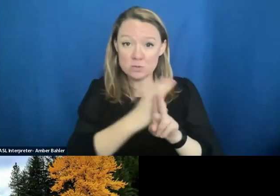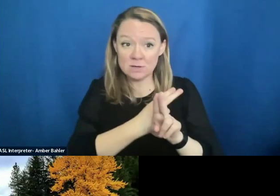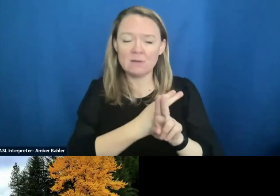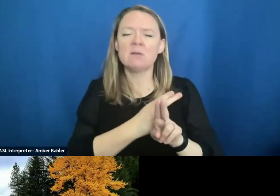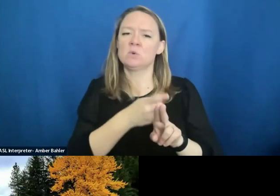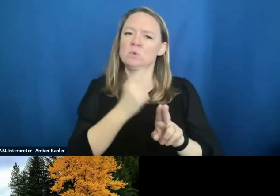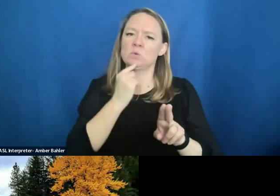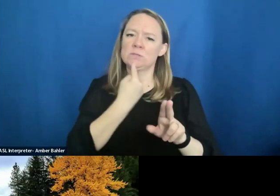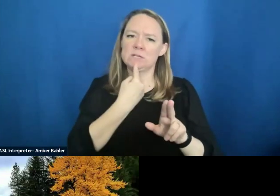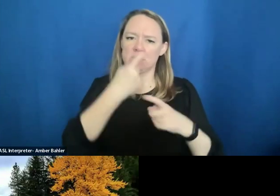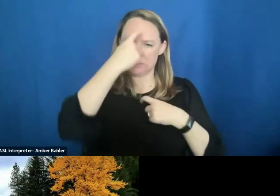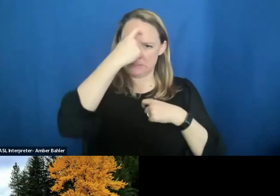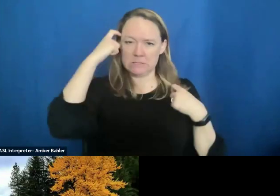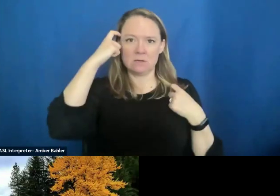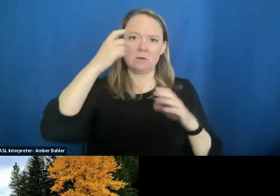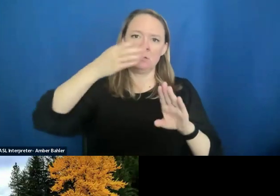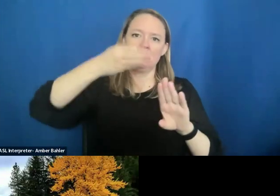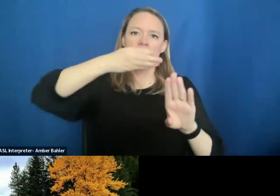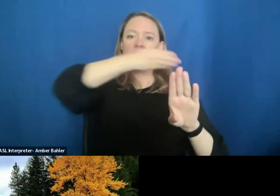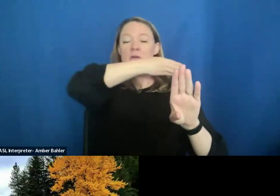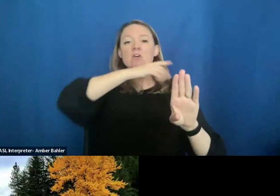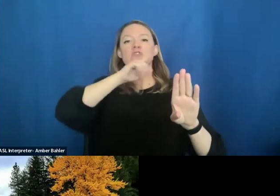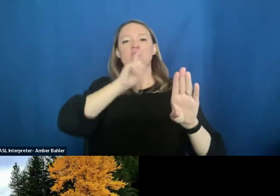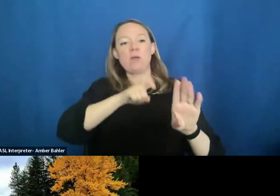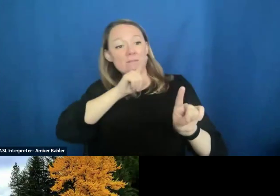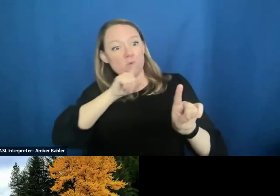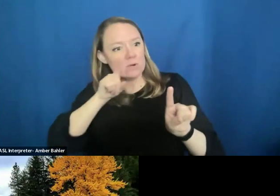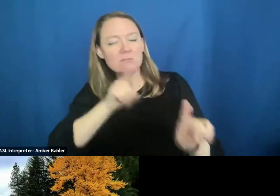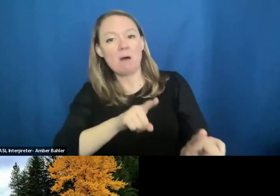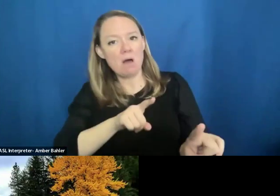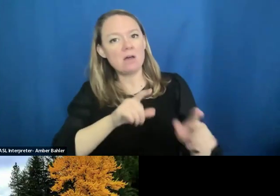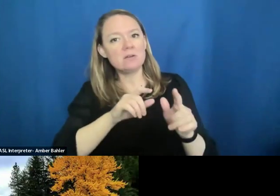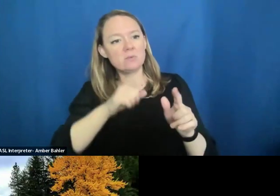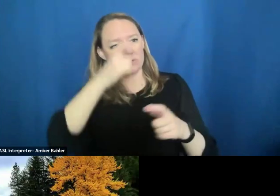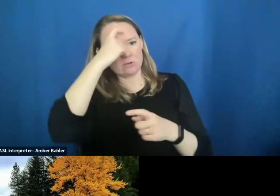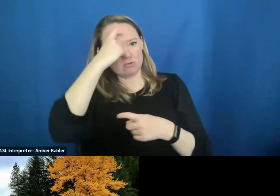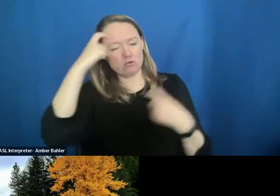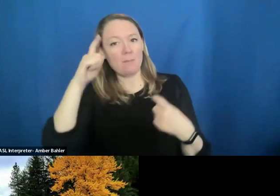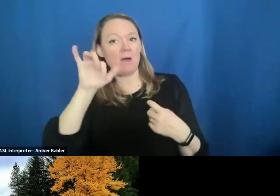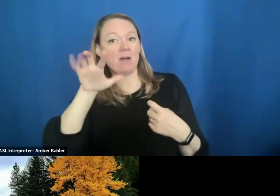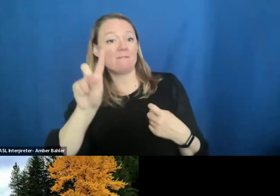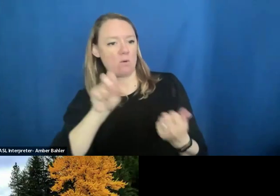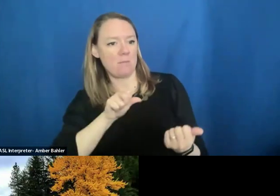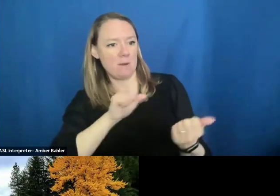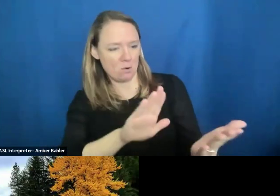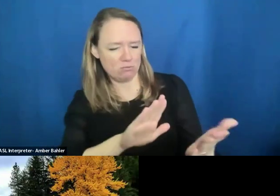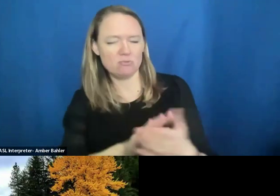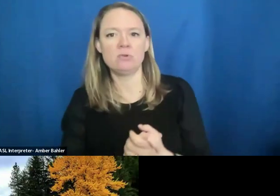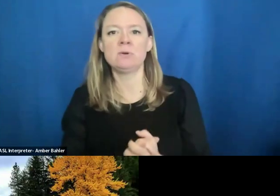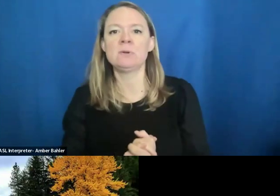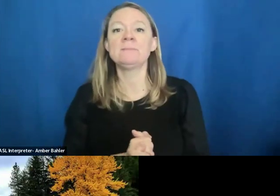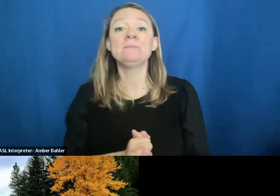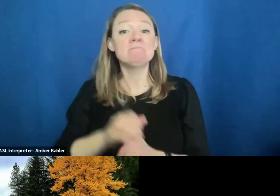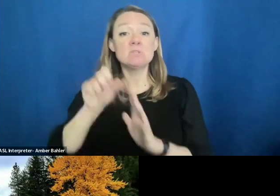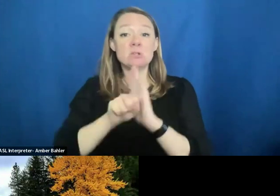way as we think about how to respond to people both with mental health and substance use disorder issues. So what is the state doing? The legislature and